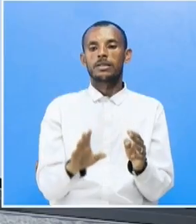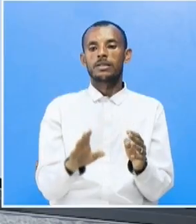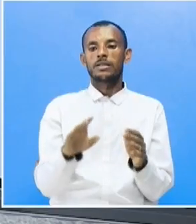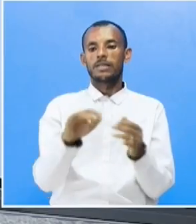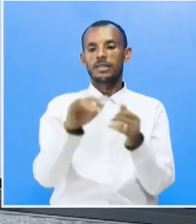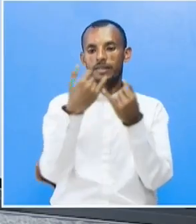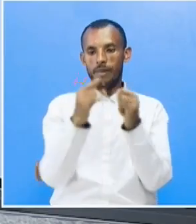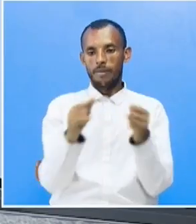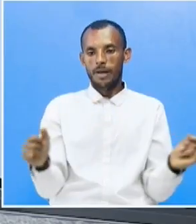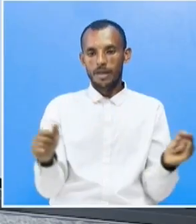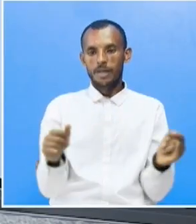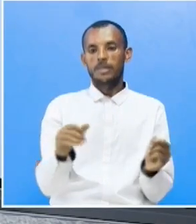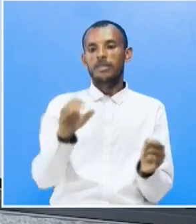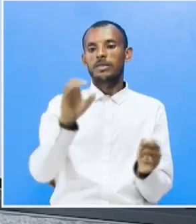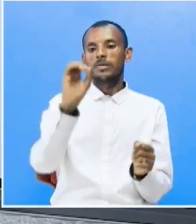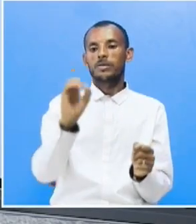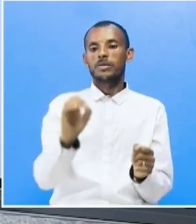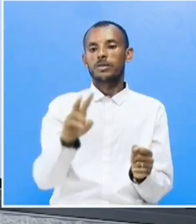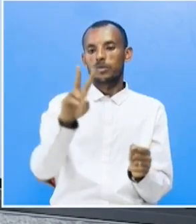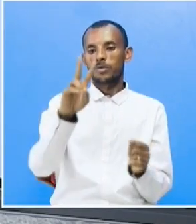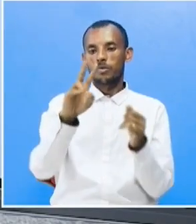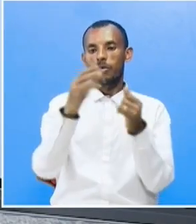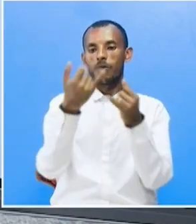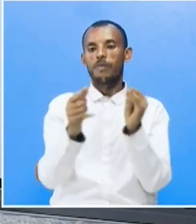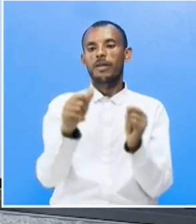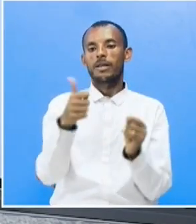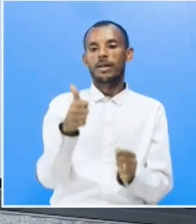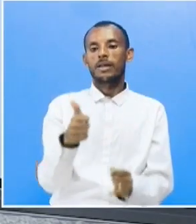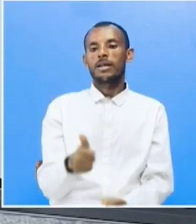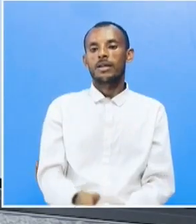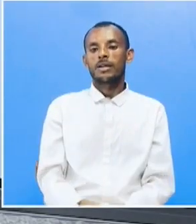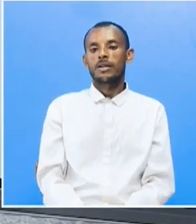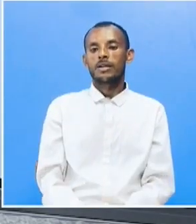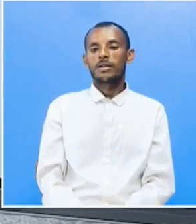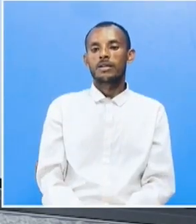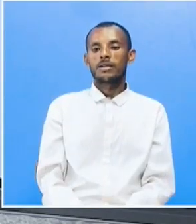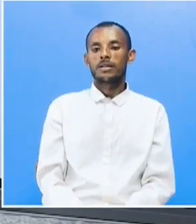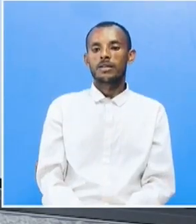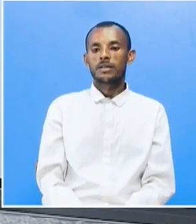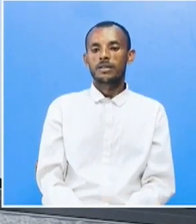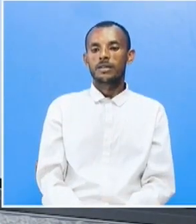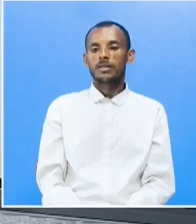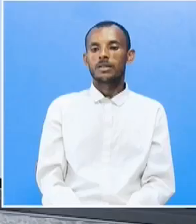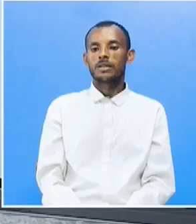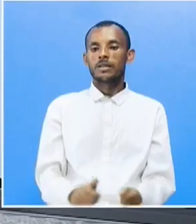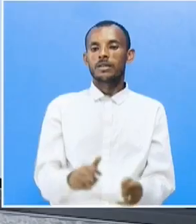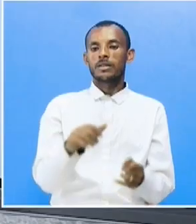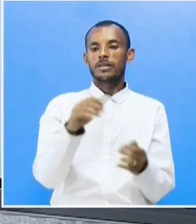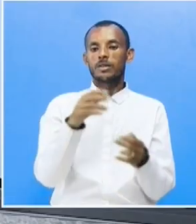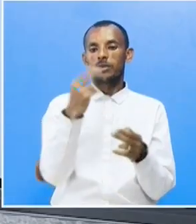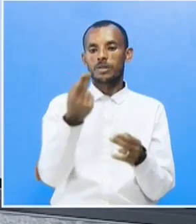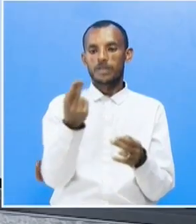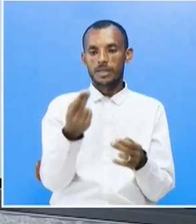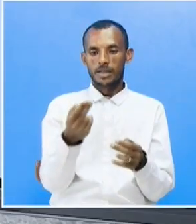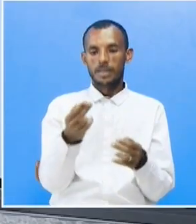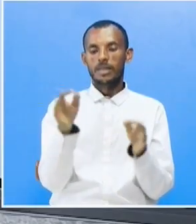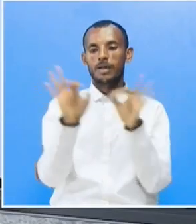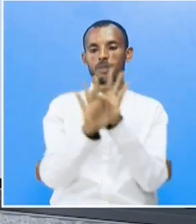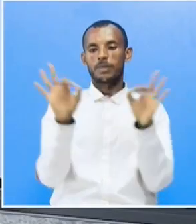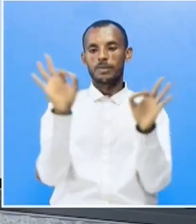You can cancel 0 by 0. This is by 2, 1. This by 2, 5. And then let's apply cross